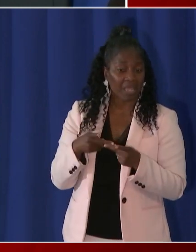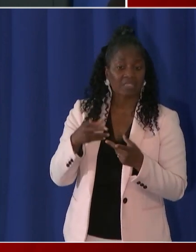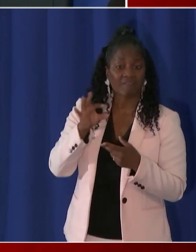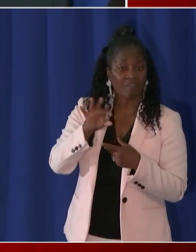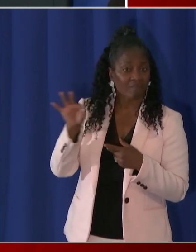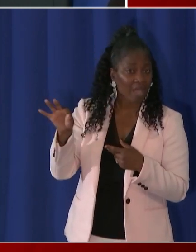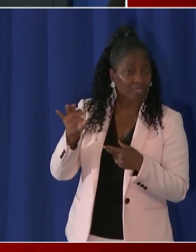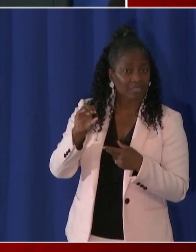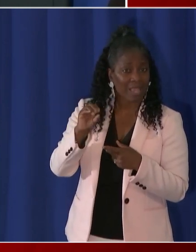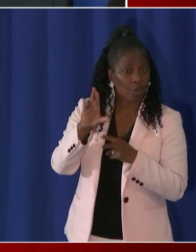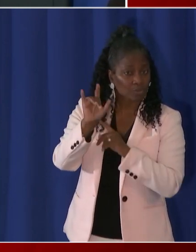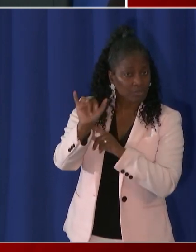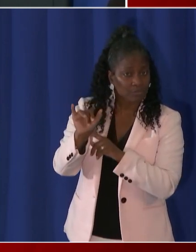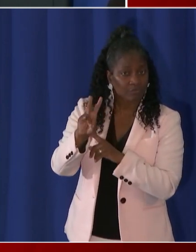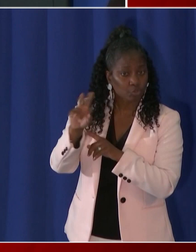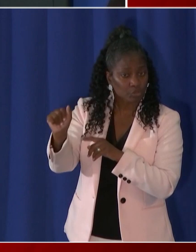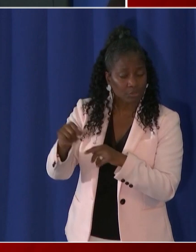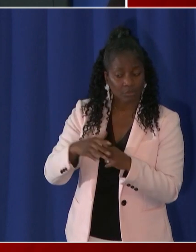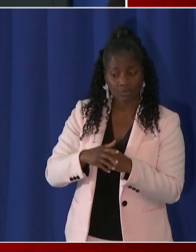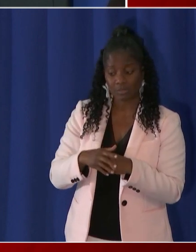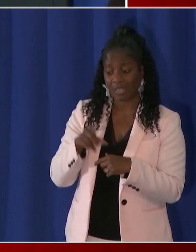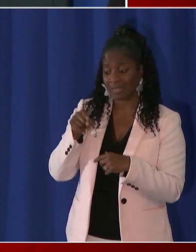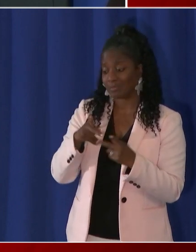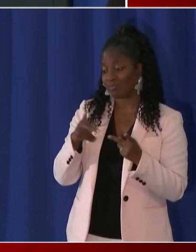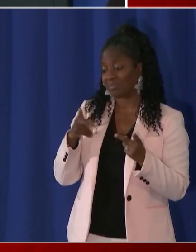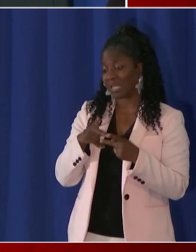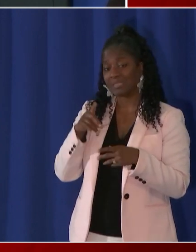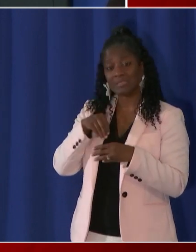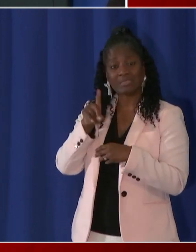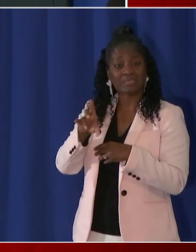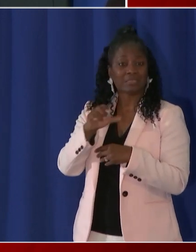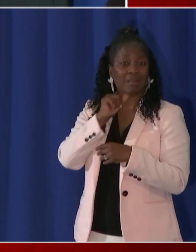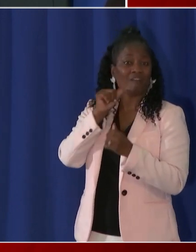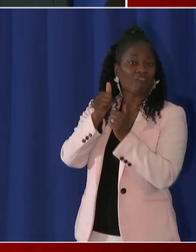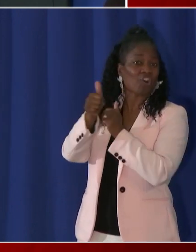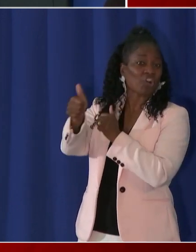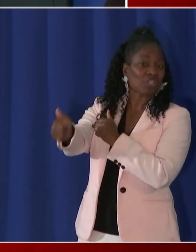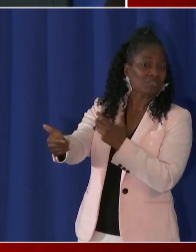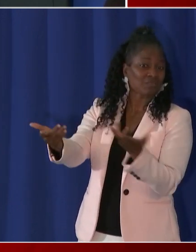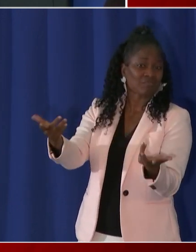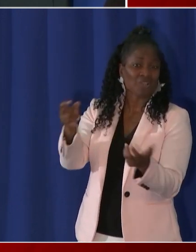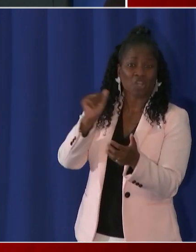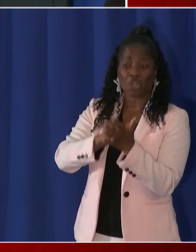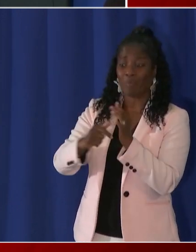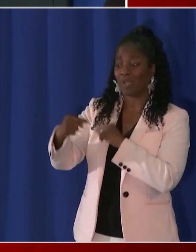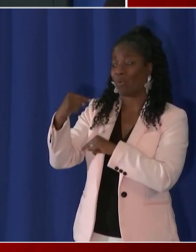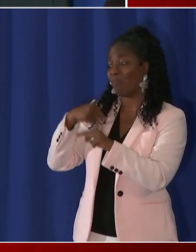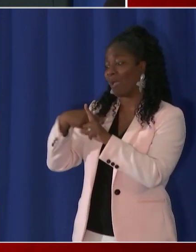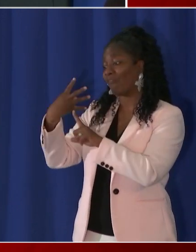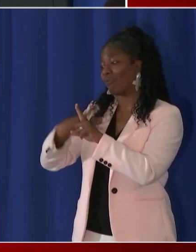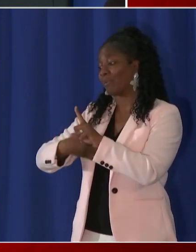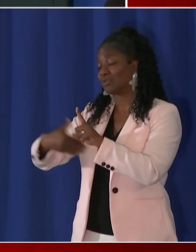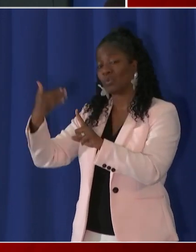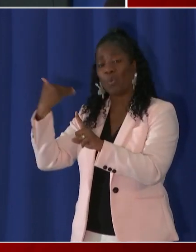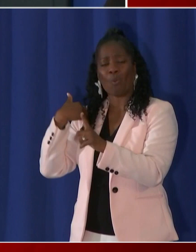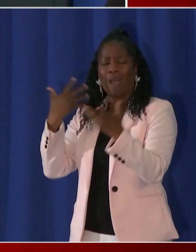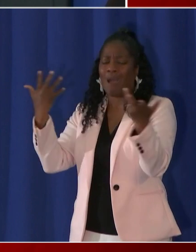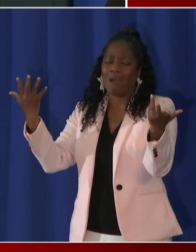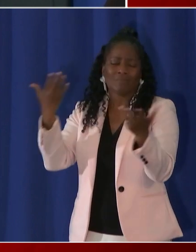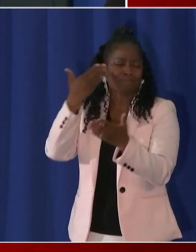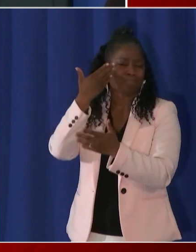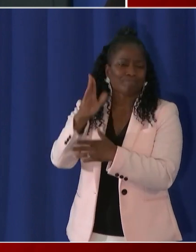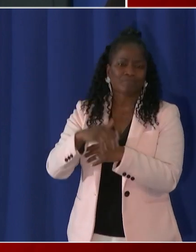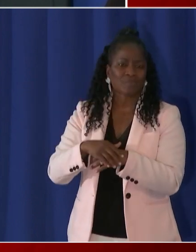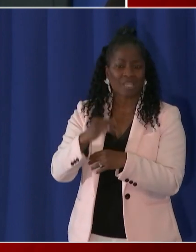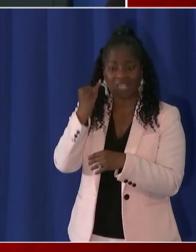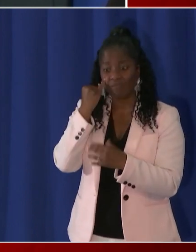in Fairfax County and this place in D.C. that's not far away. You know, it could go back as far as 4 months. I don't know. I mean, he could have,